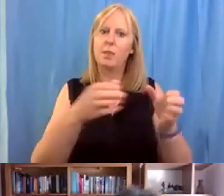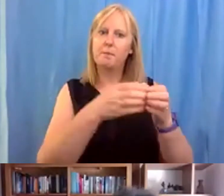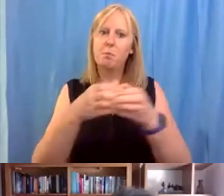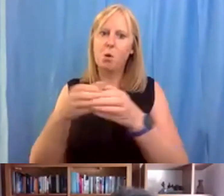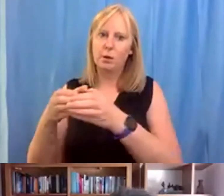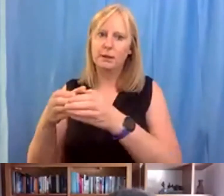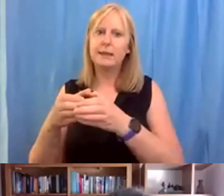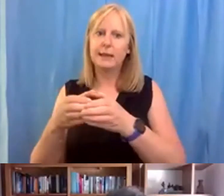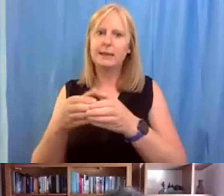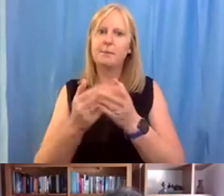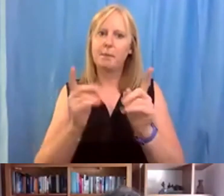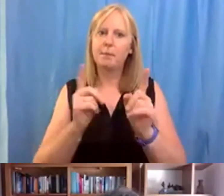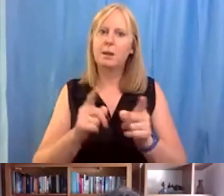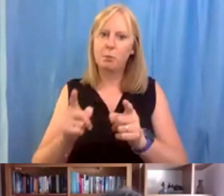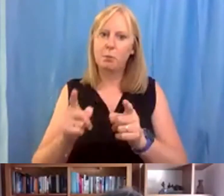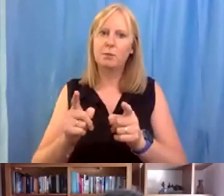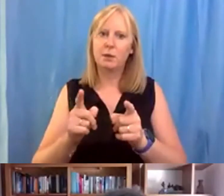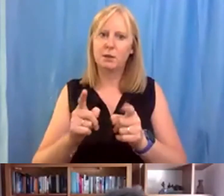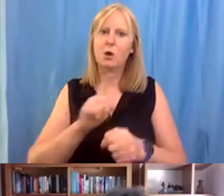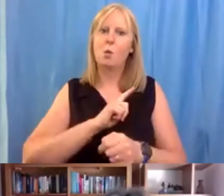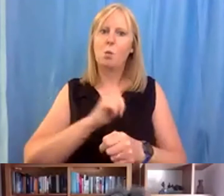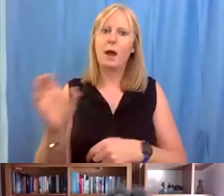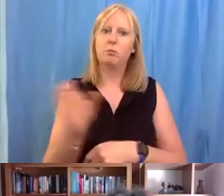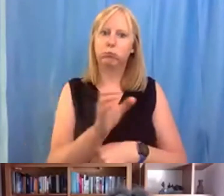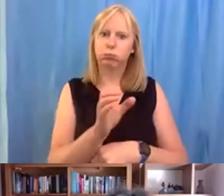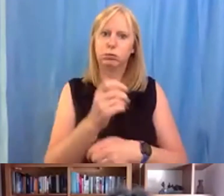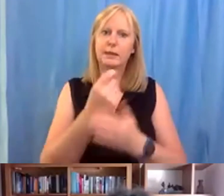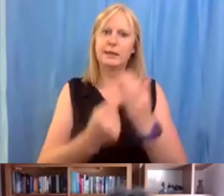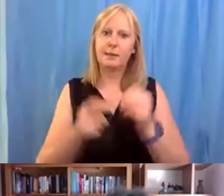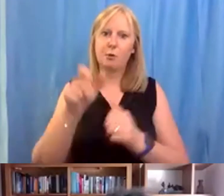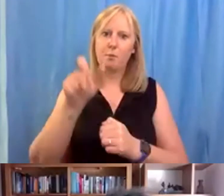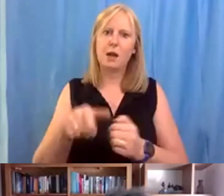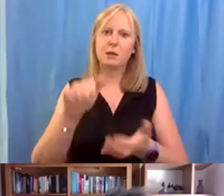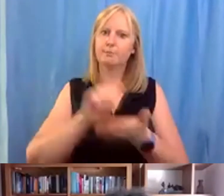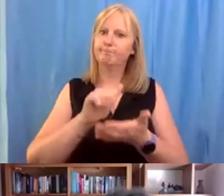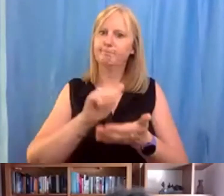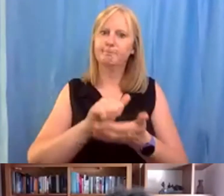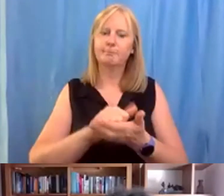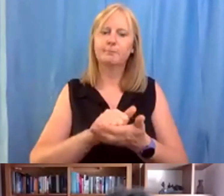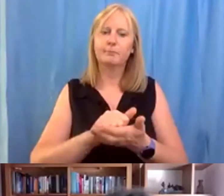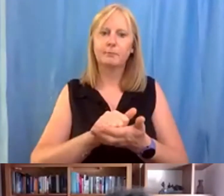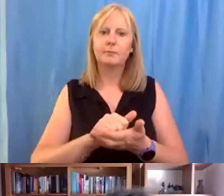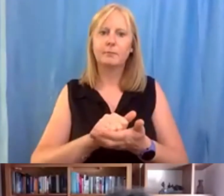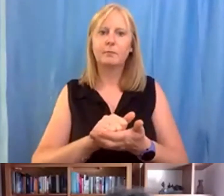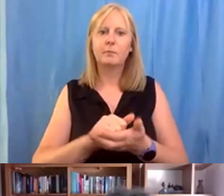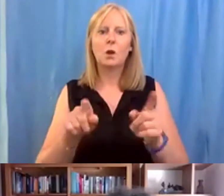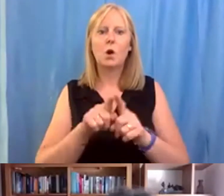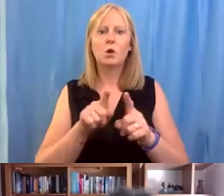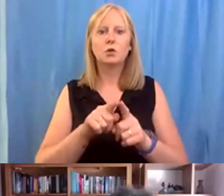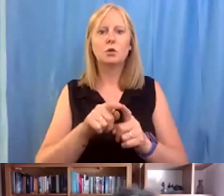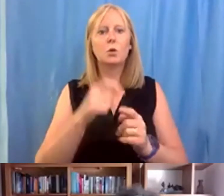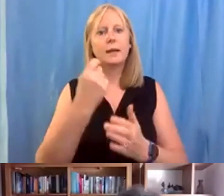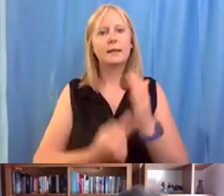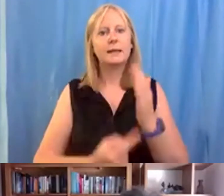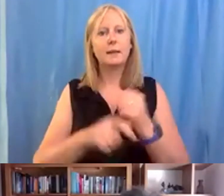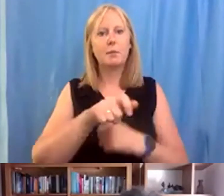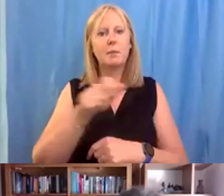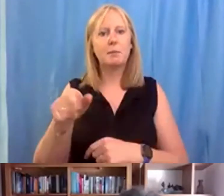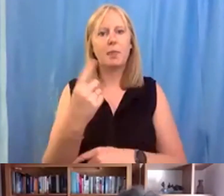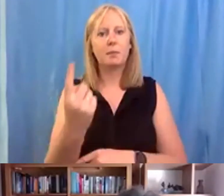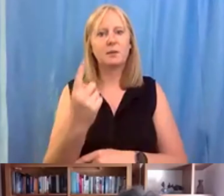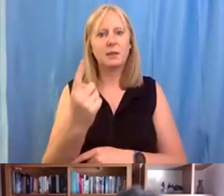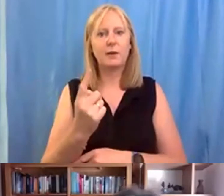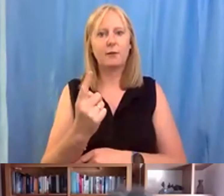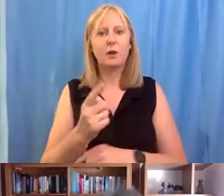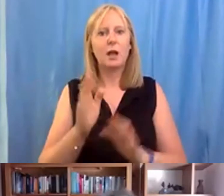that people understand the benefits of having a disabled people on their boards, but also that disabled people themselves have to understand the benefits